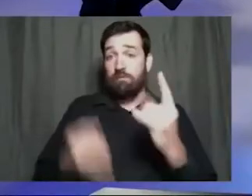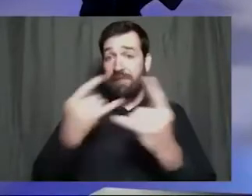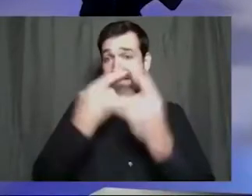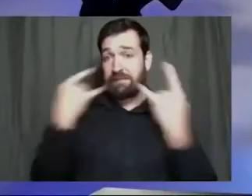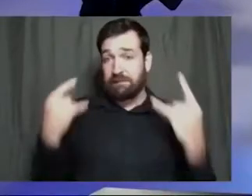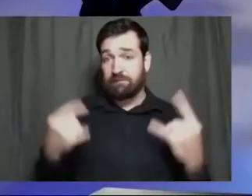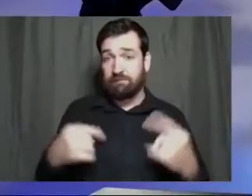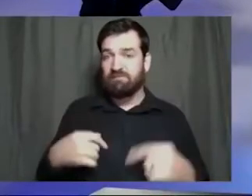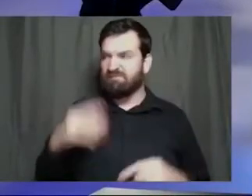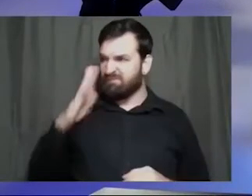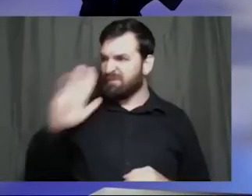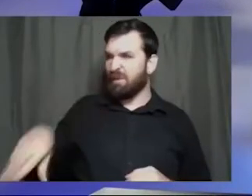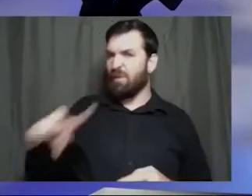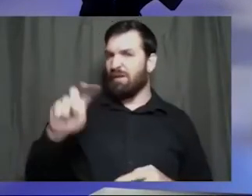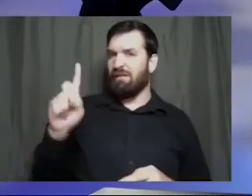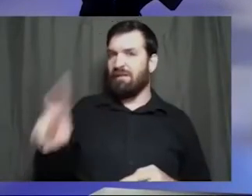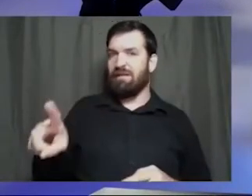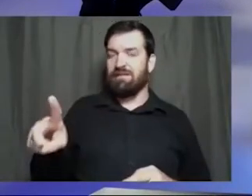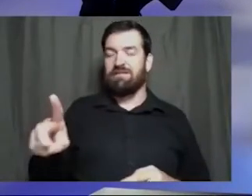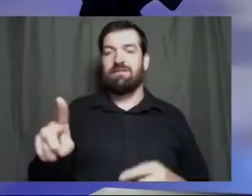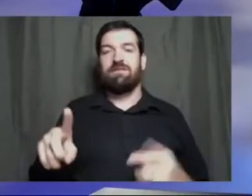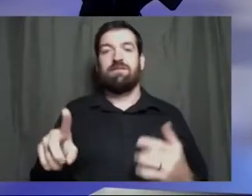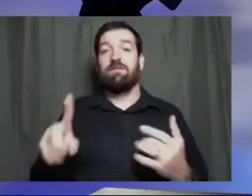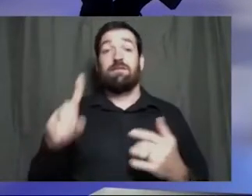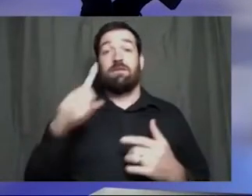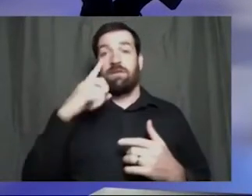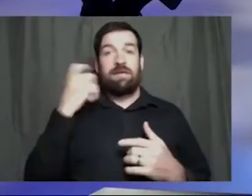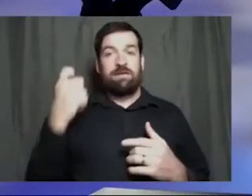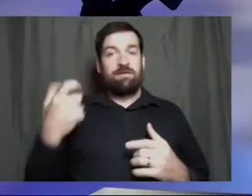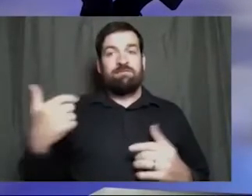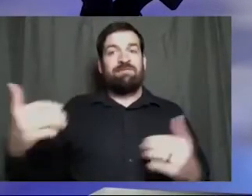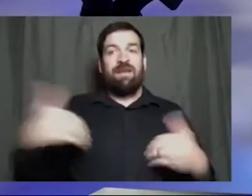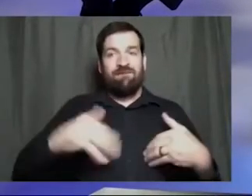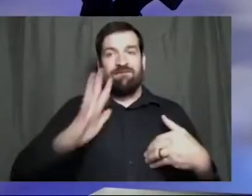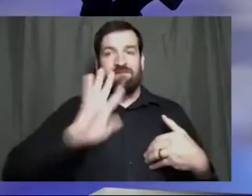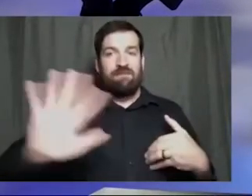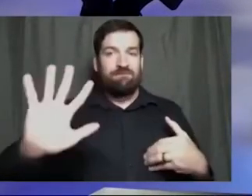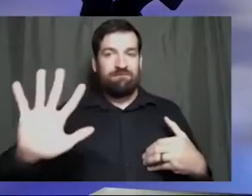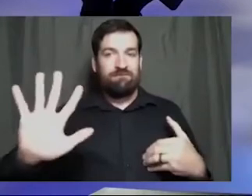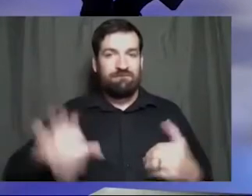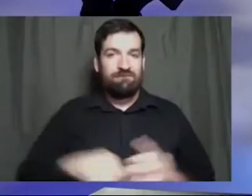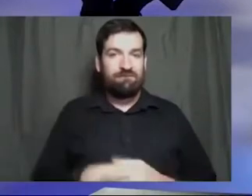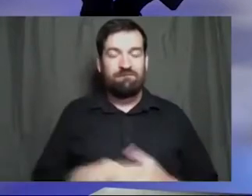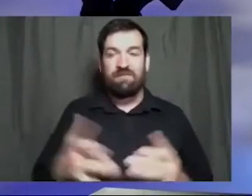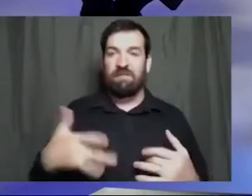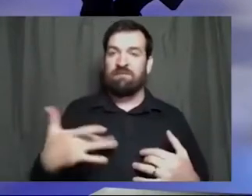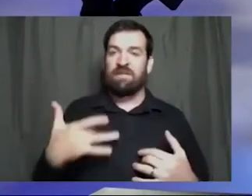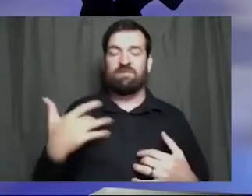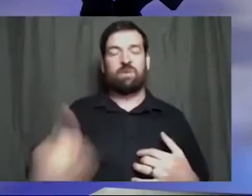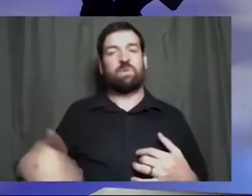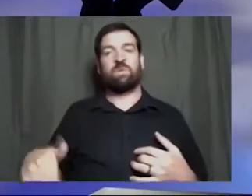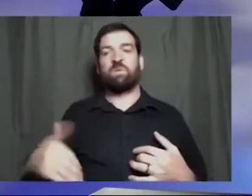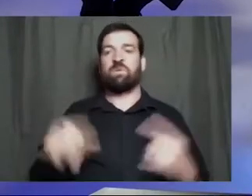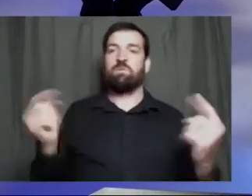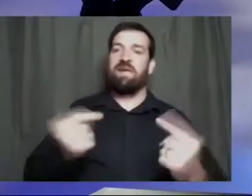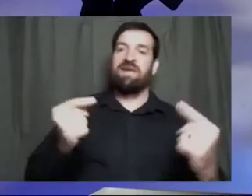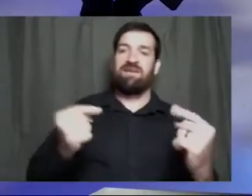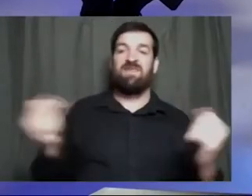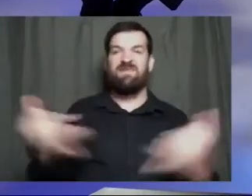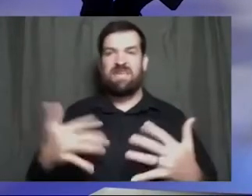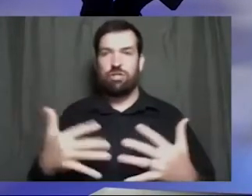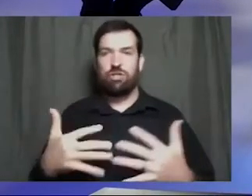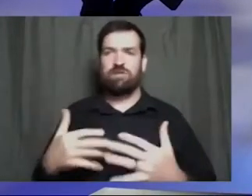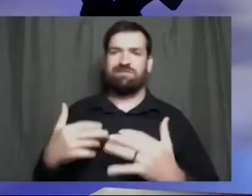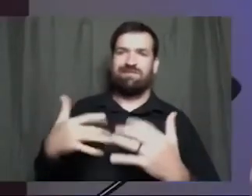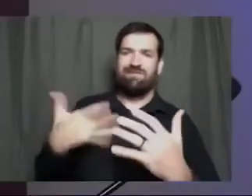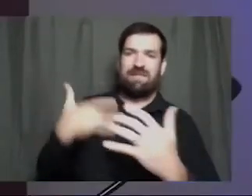these questions, it's all because I have a 5-year-old too, and I feel the pain and the fear just like all these people asking. I know these questions come in all the time,